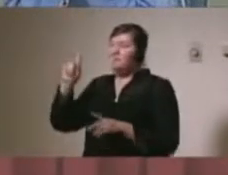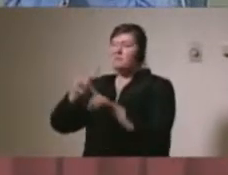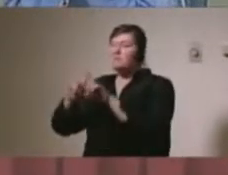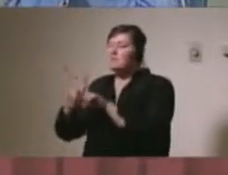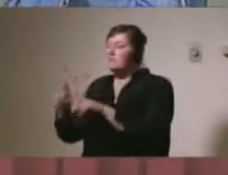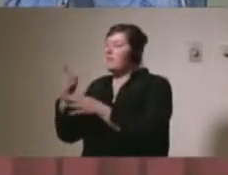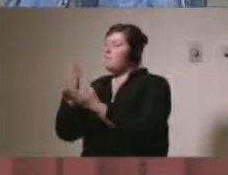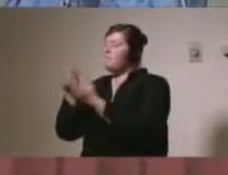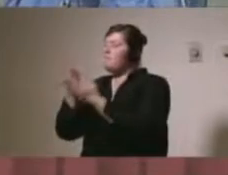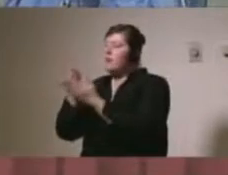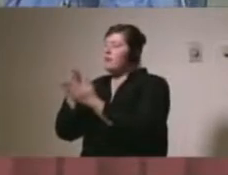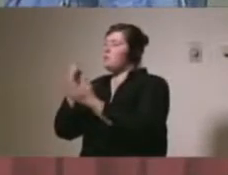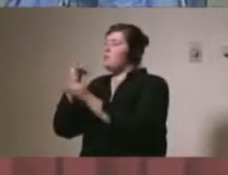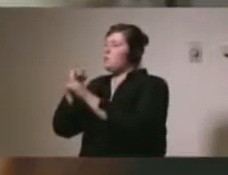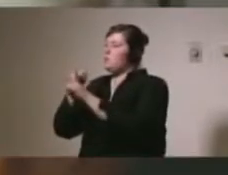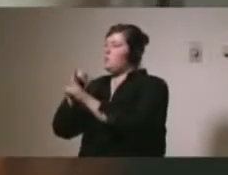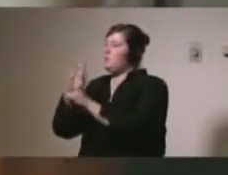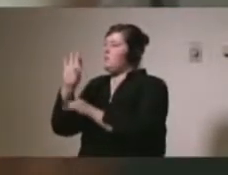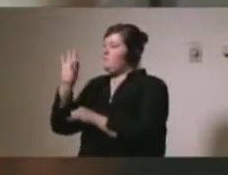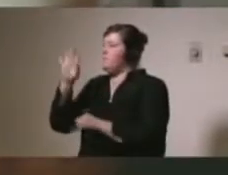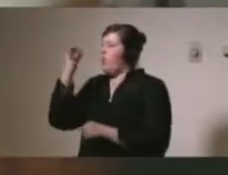institutions in France